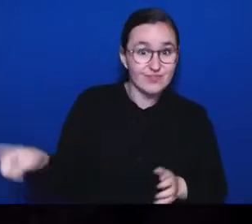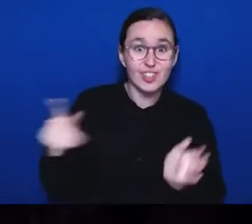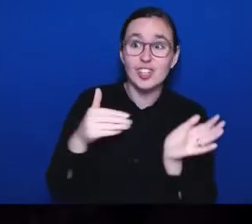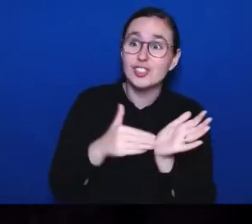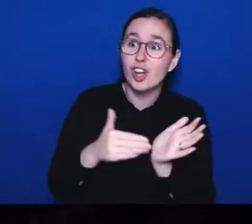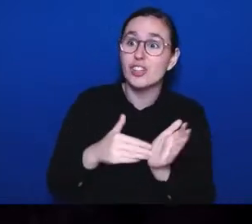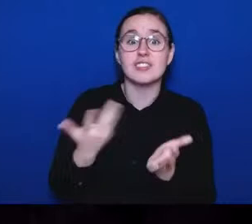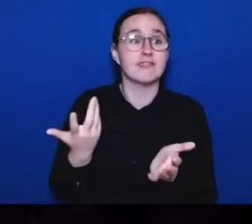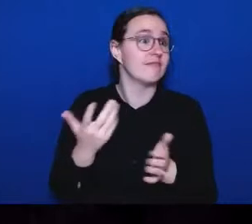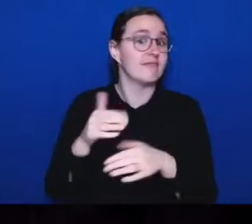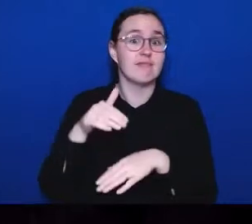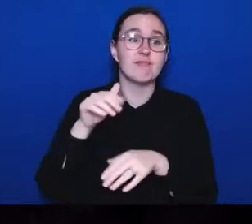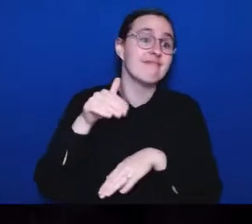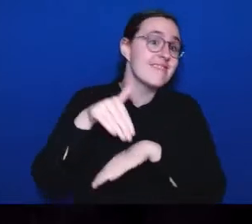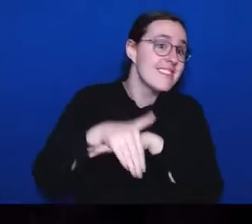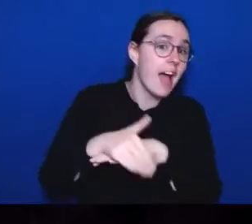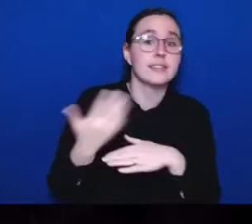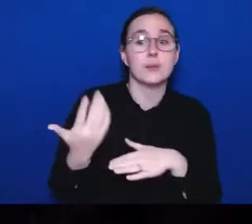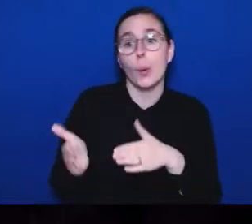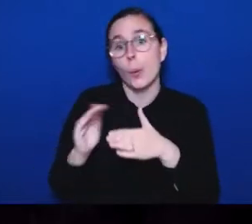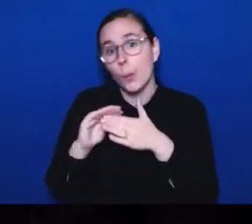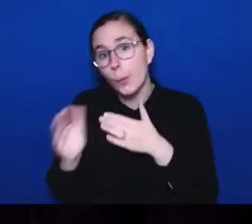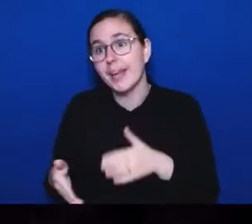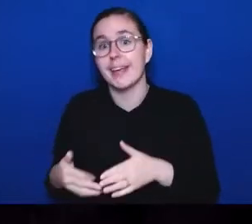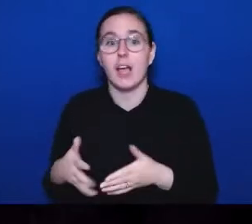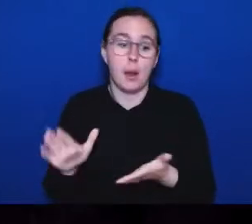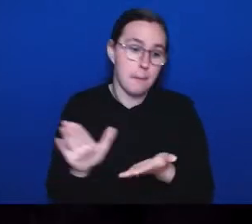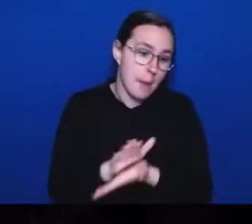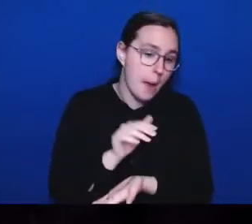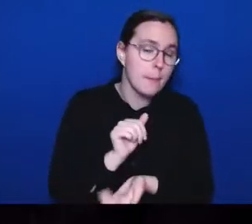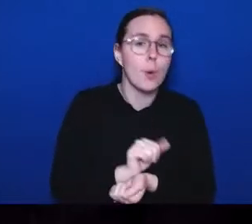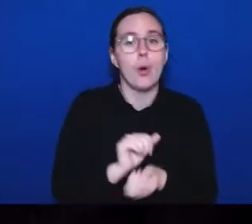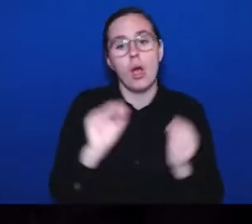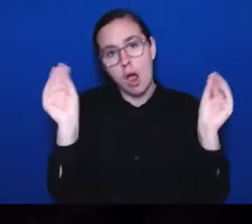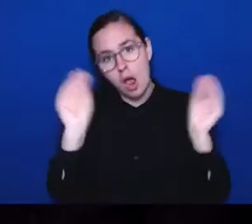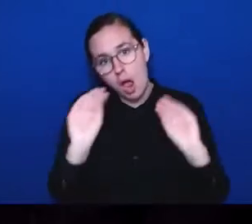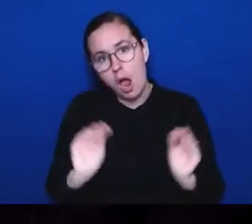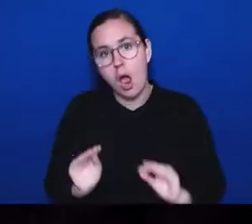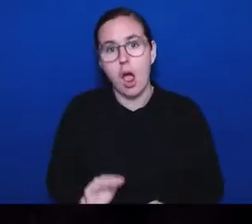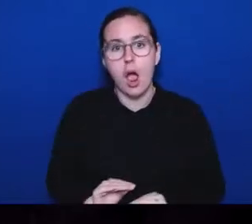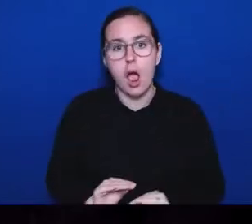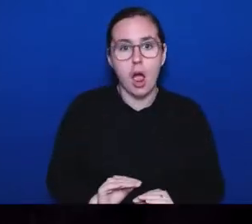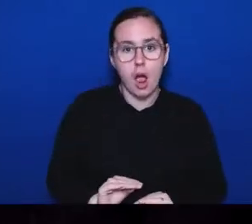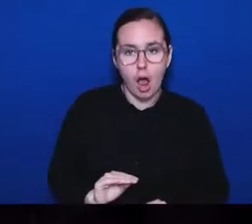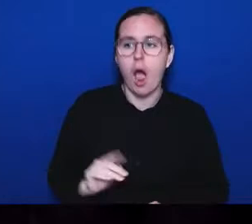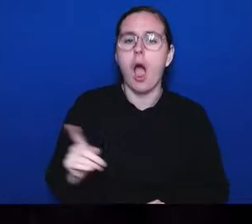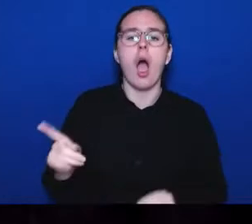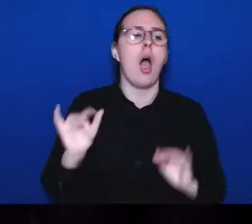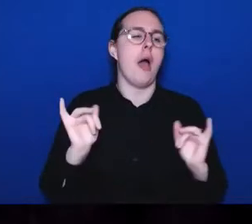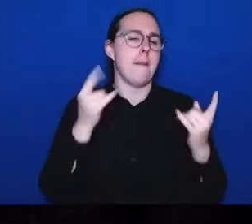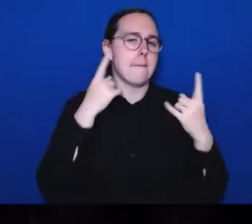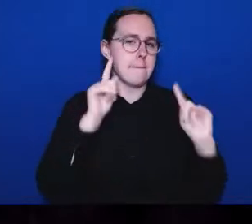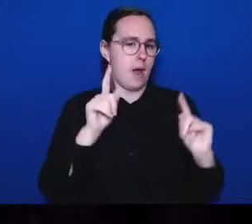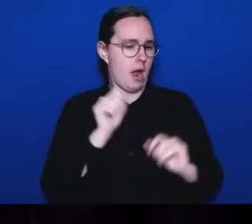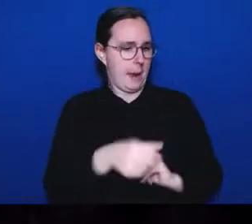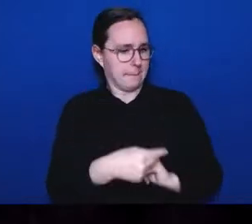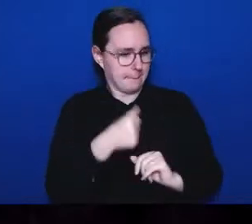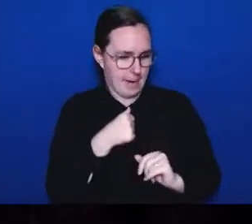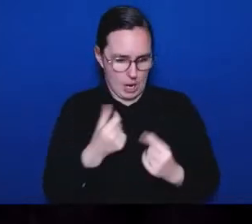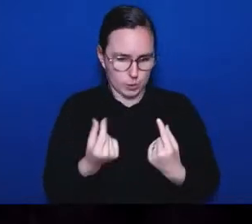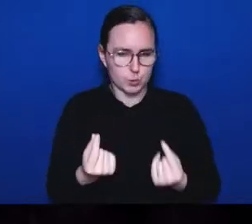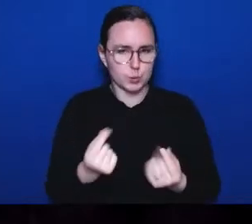that this new payment model will not only stabilize longitudinal family practice, but help make it both sustainable and rewarding.